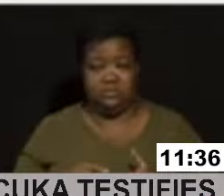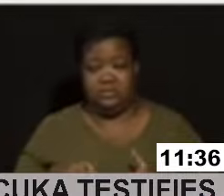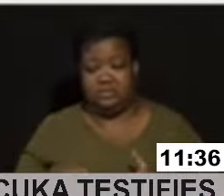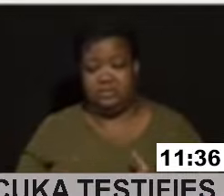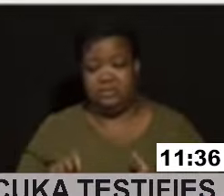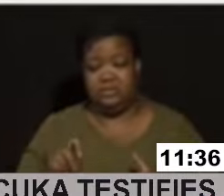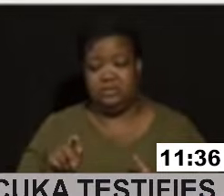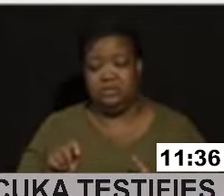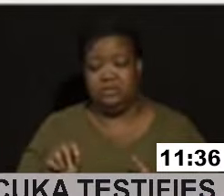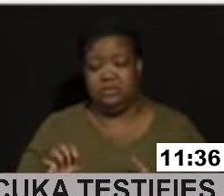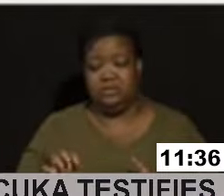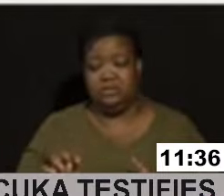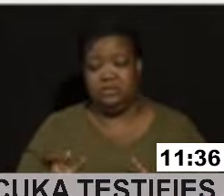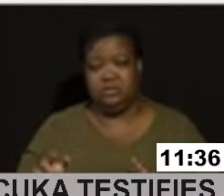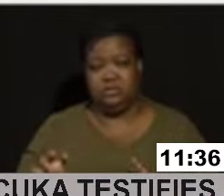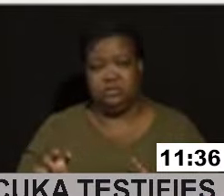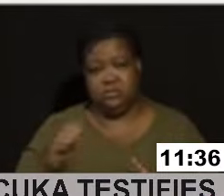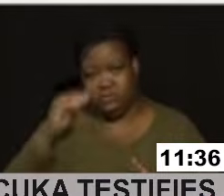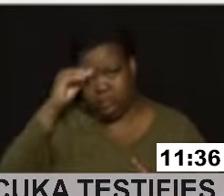We knew that.